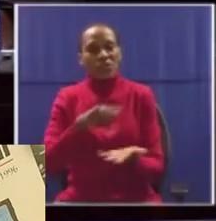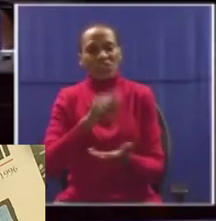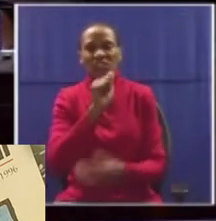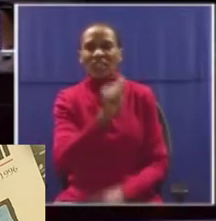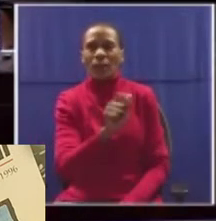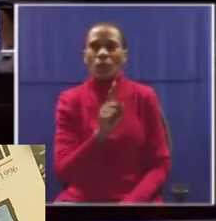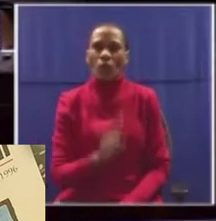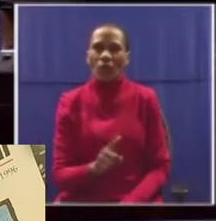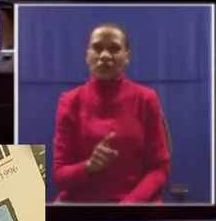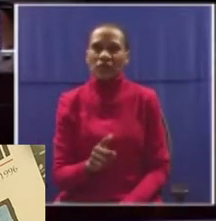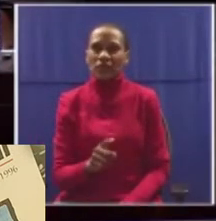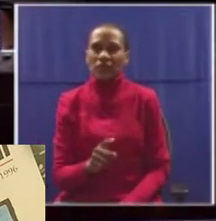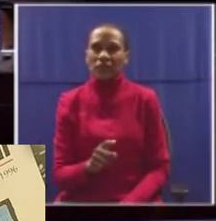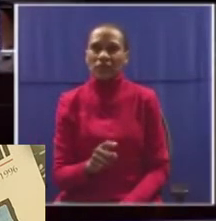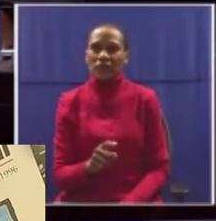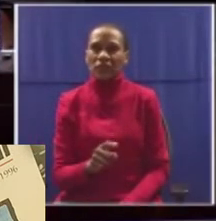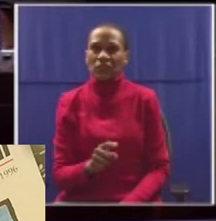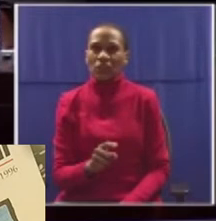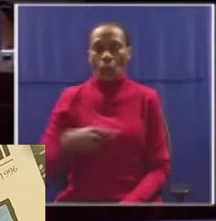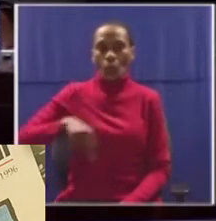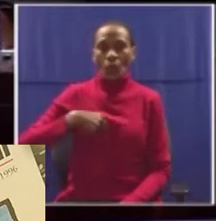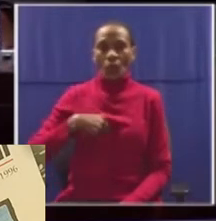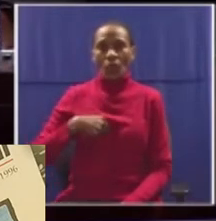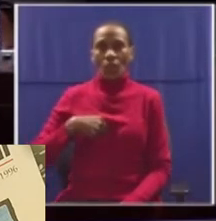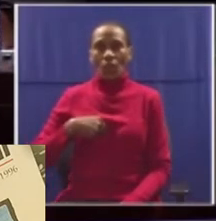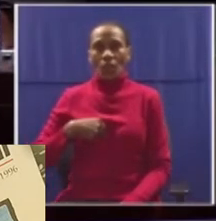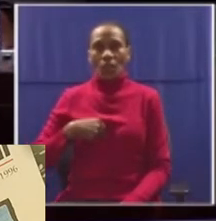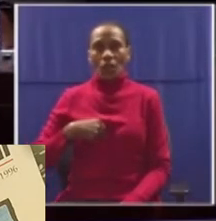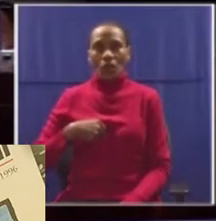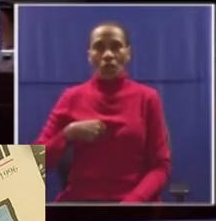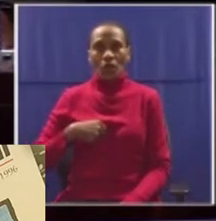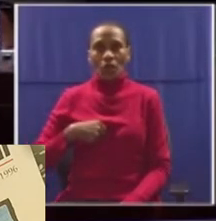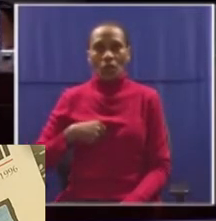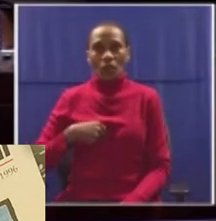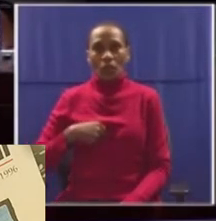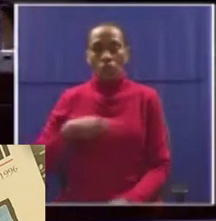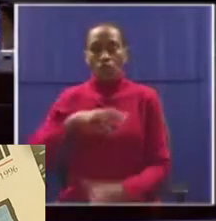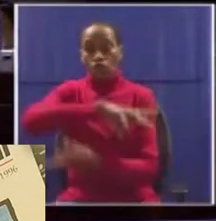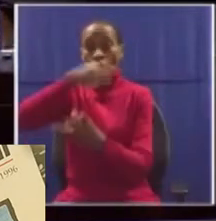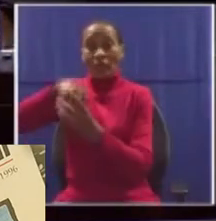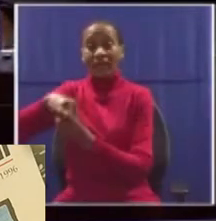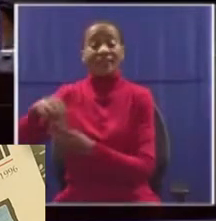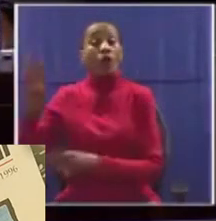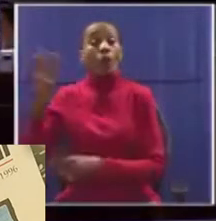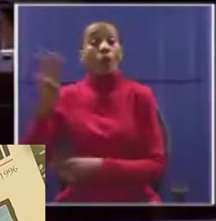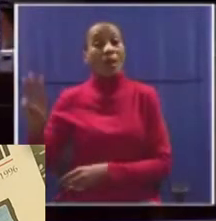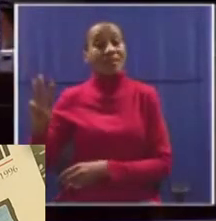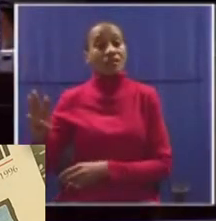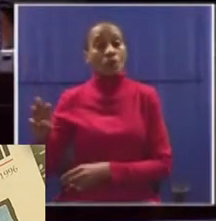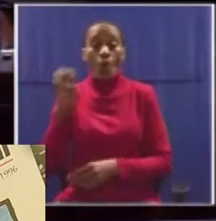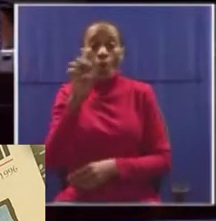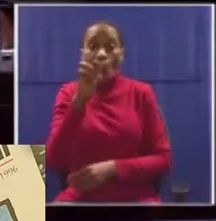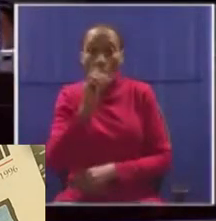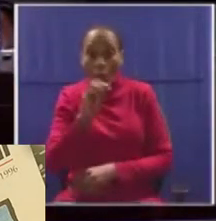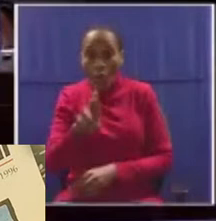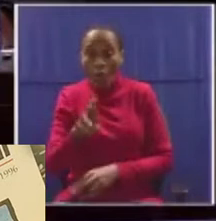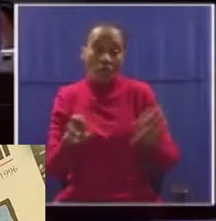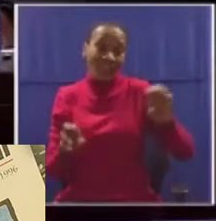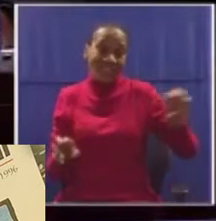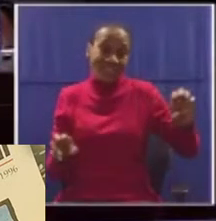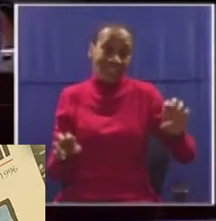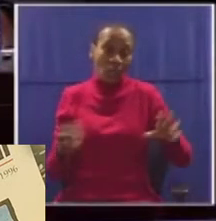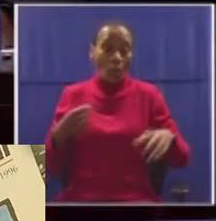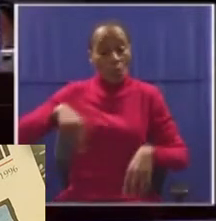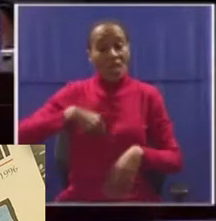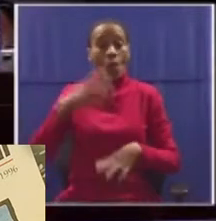is not the one that suggests was moving from the West as if we were in the western first place where nobody's land we're